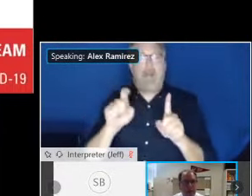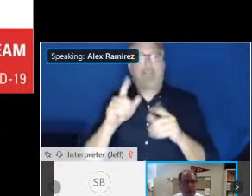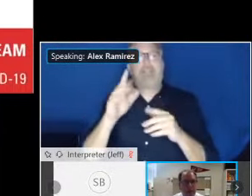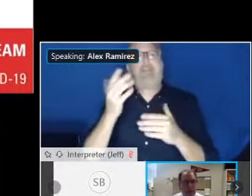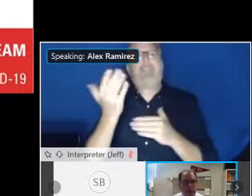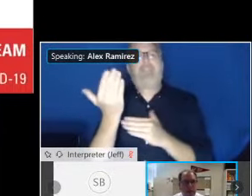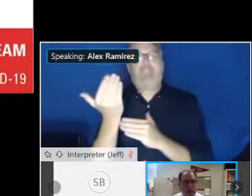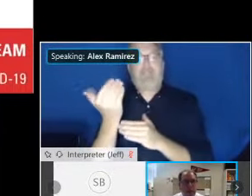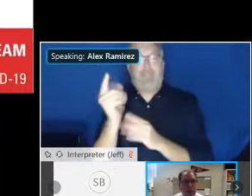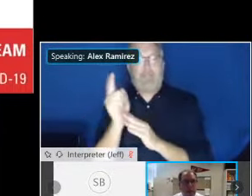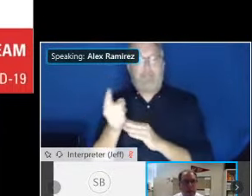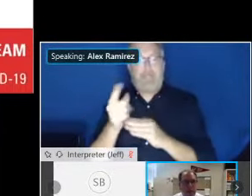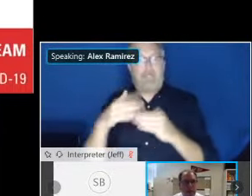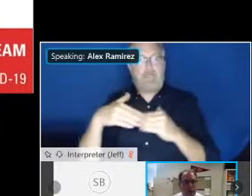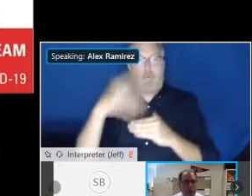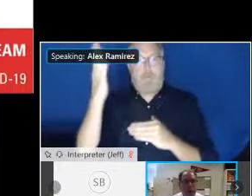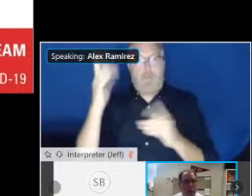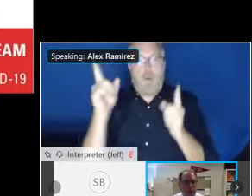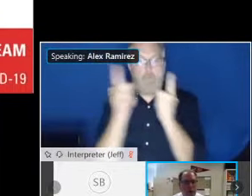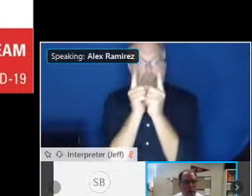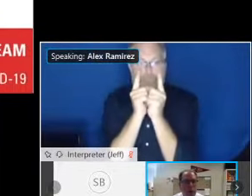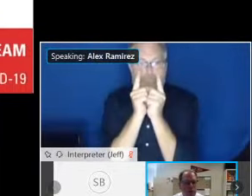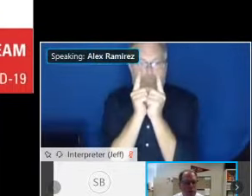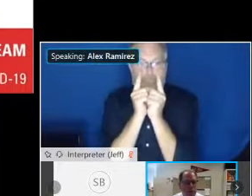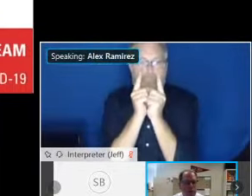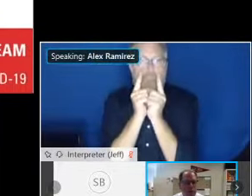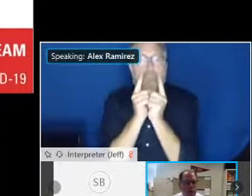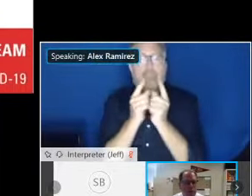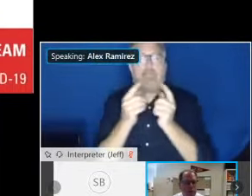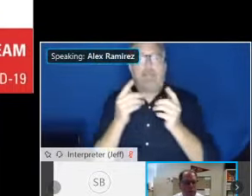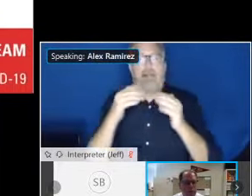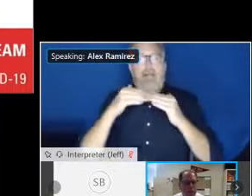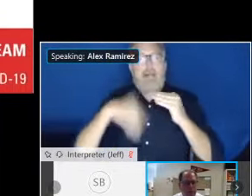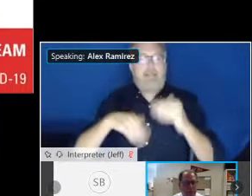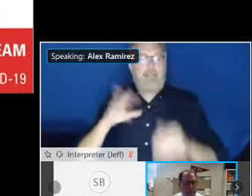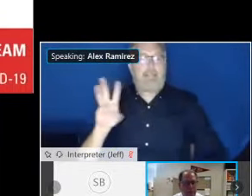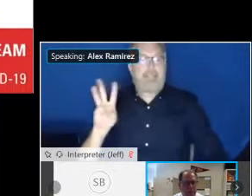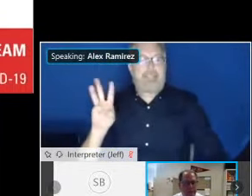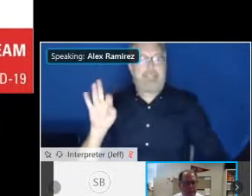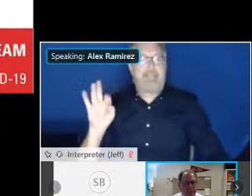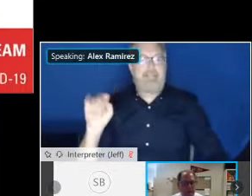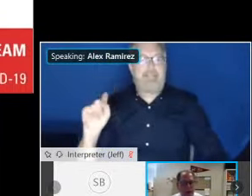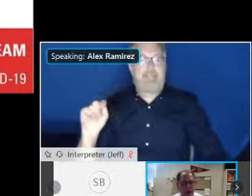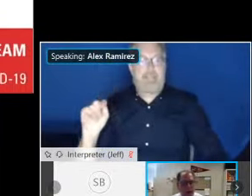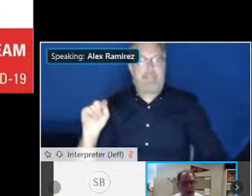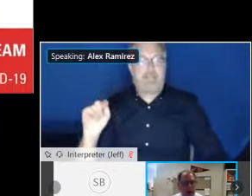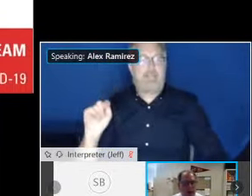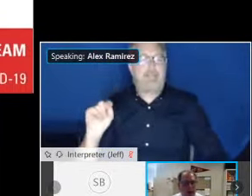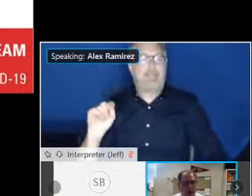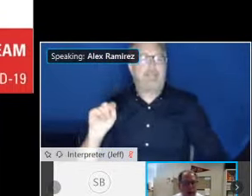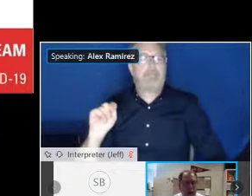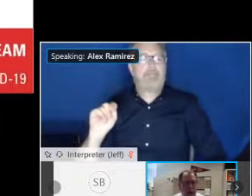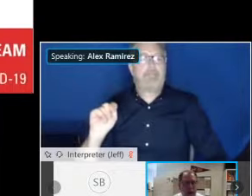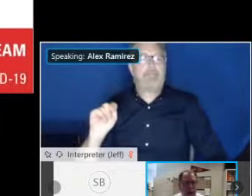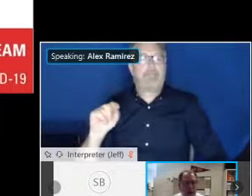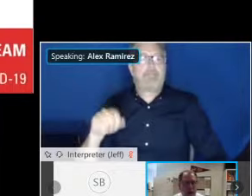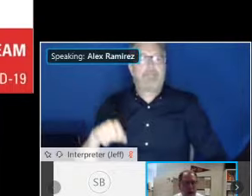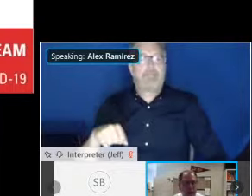in continuous contact with that individual closer than 6 feet.